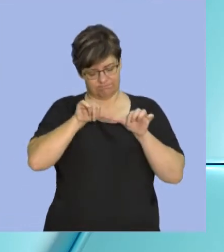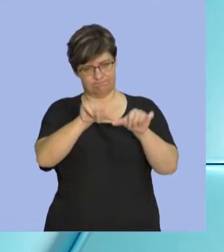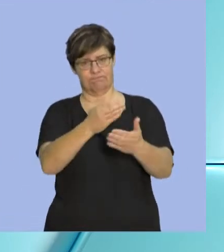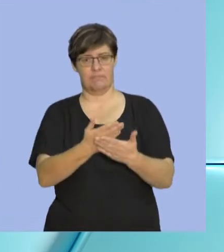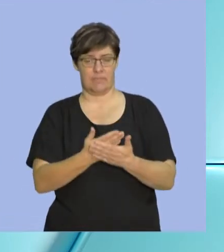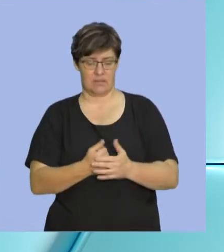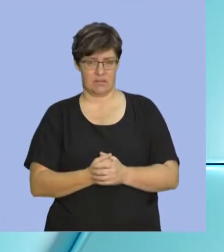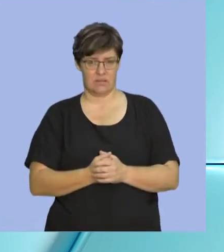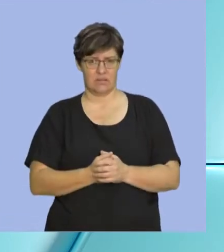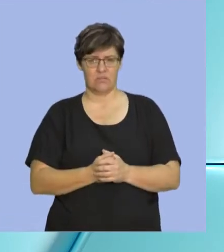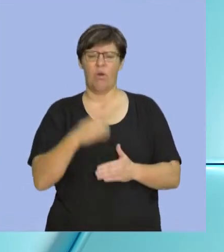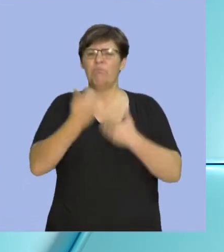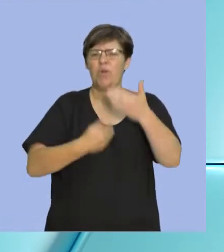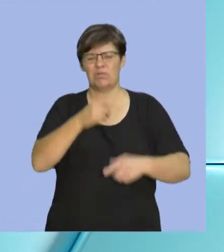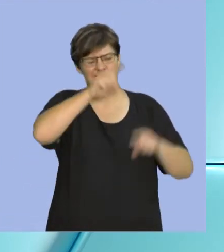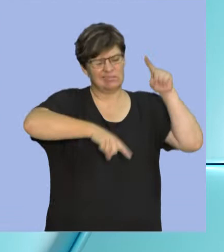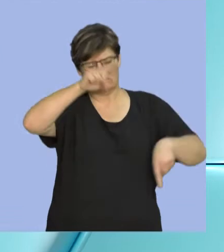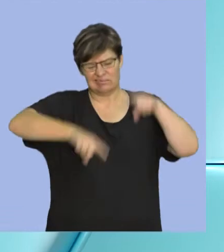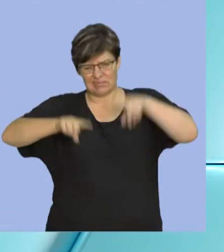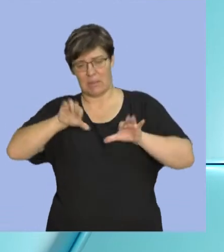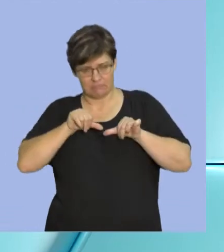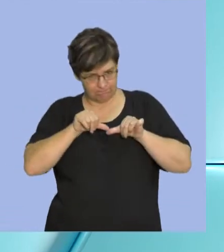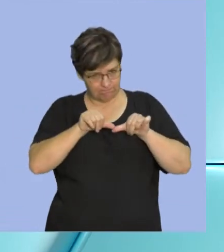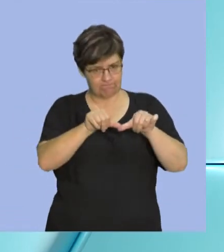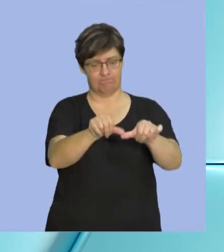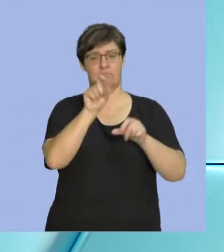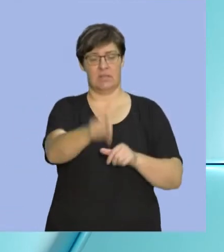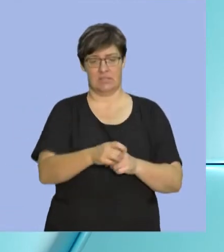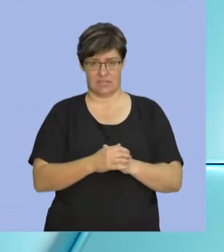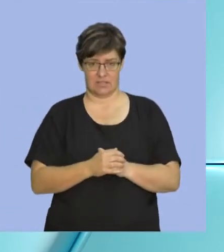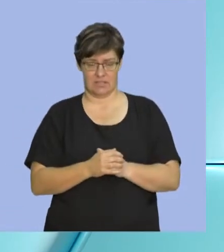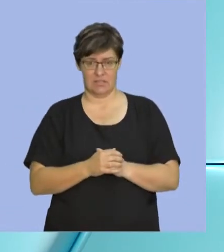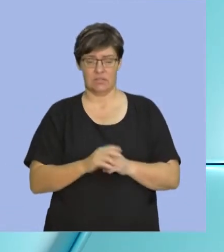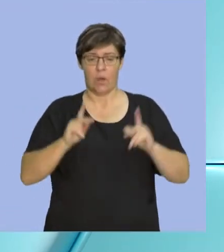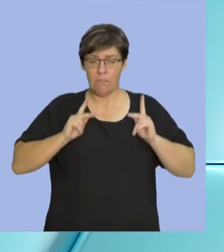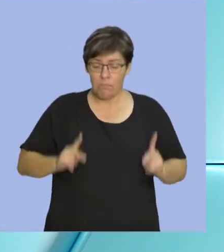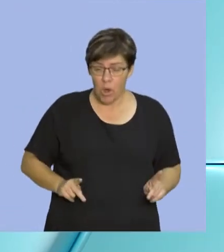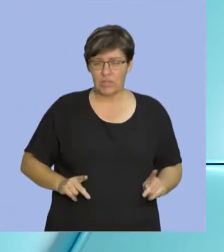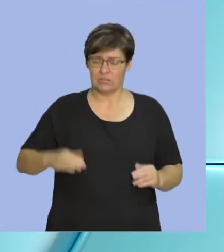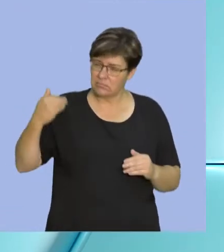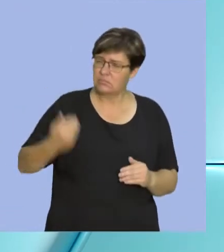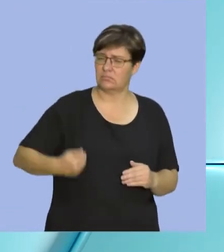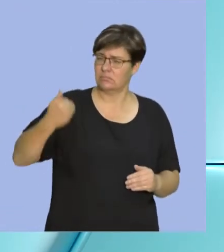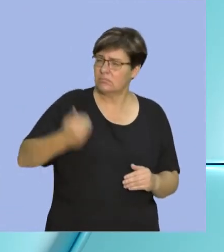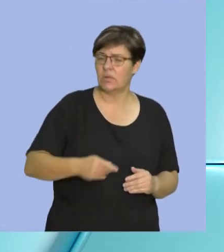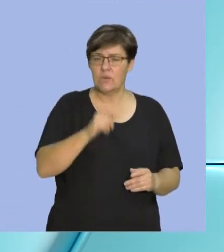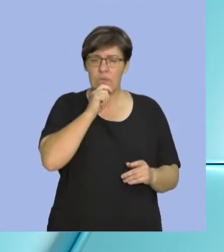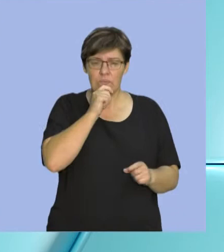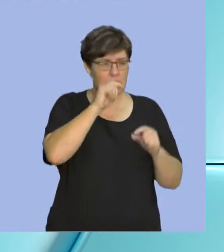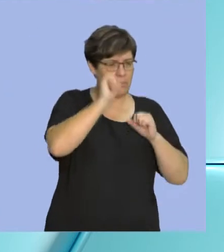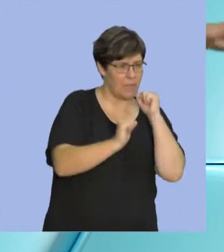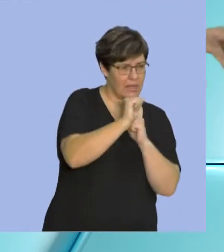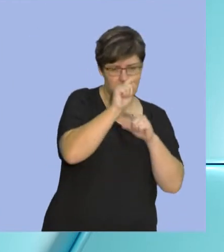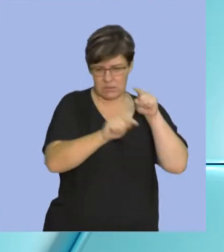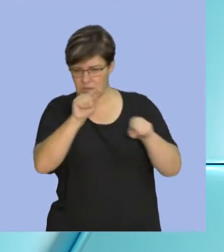there are various processes that need to be kept constant, and so the body has to constantly use different mechanisms